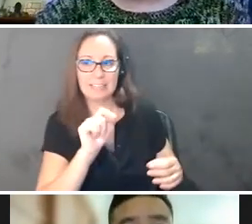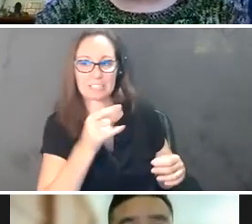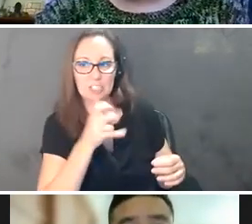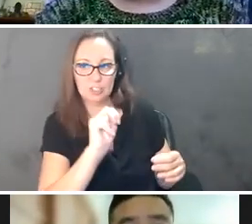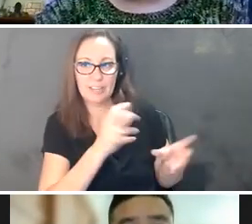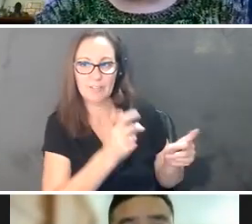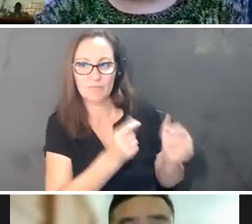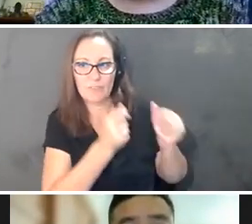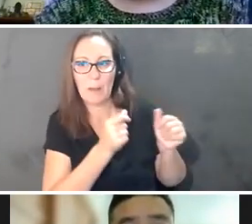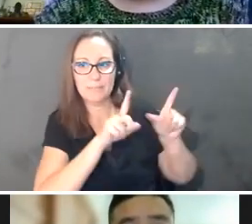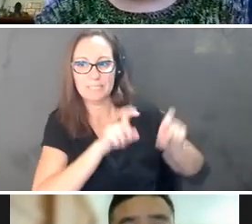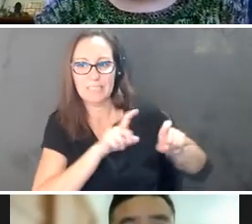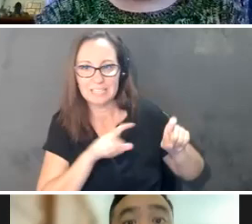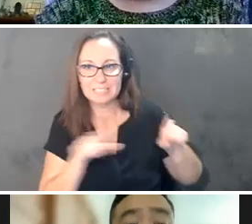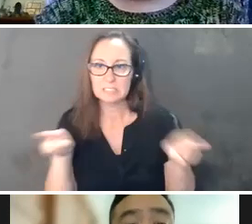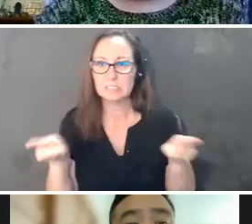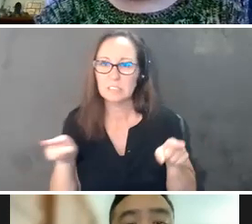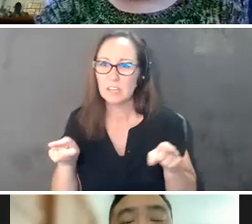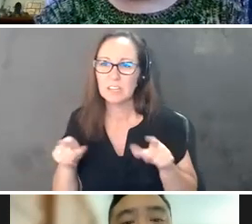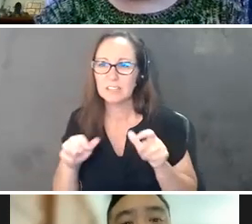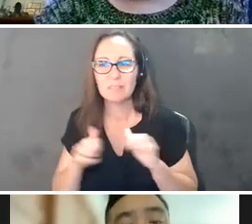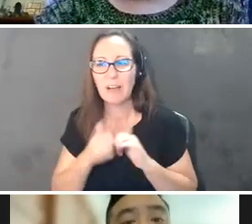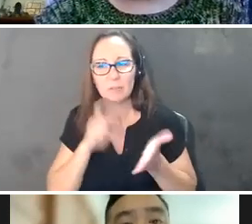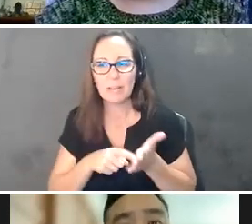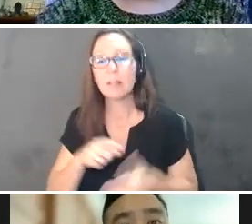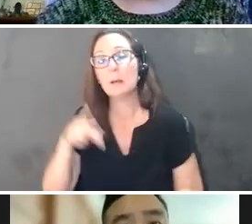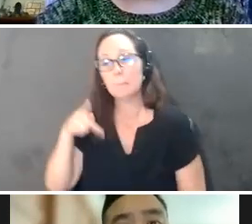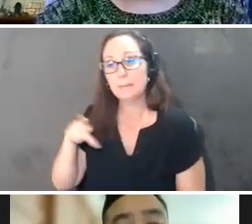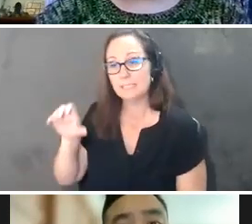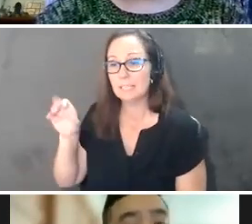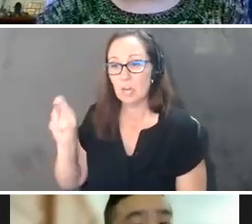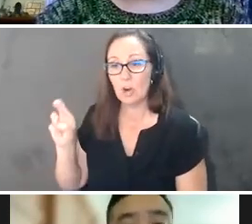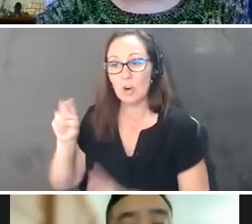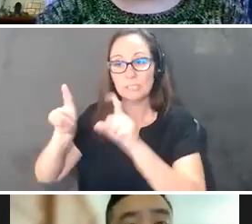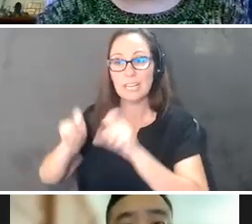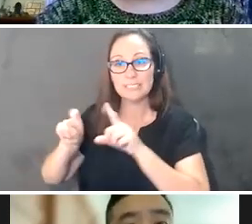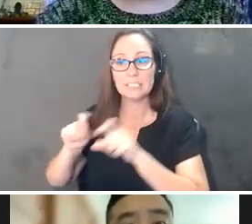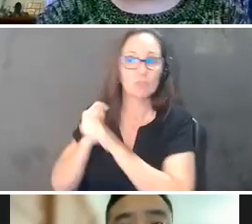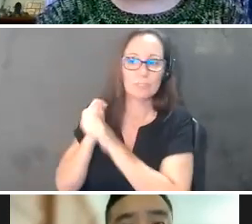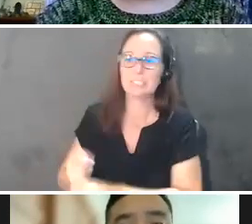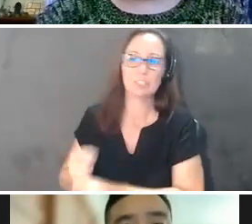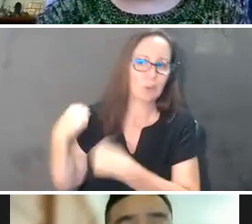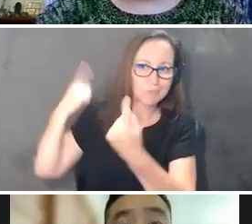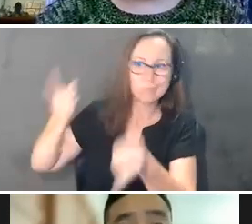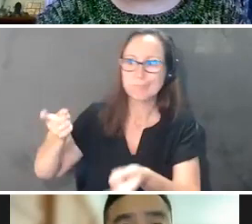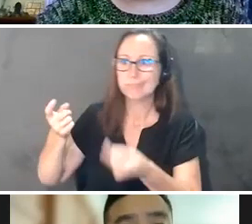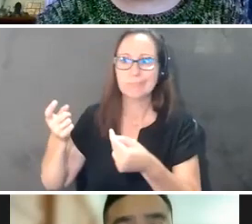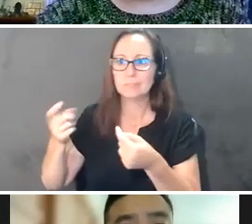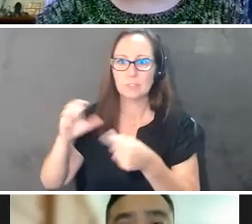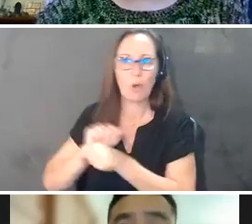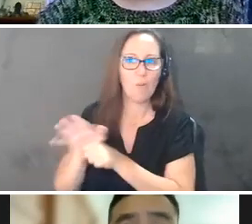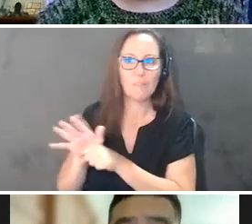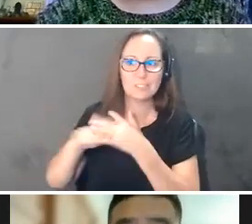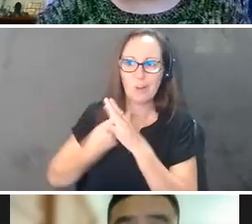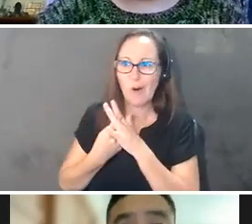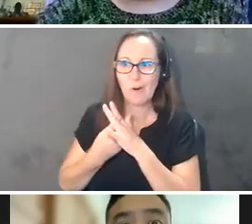different types of testing? Yeah, so PCR testing is basically the traditional testing we've known since COVID started. You